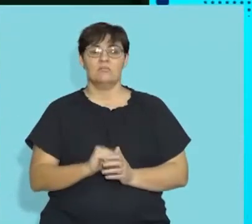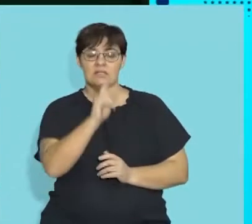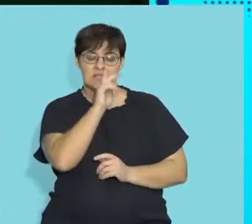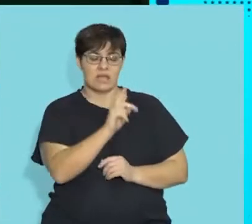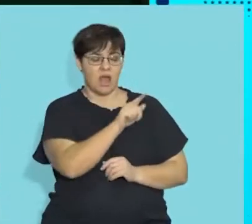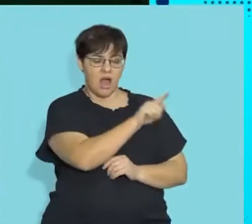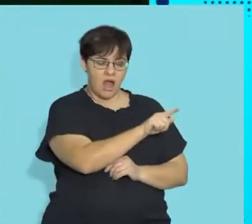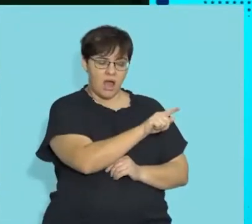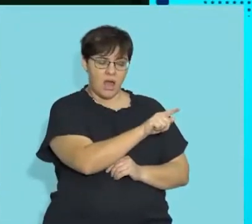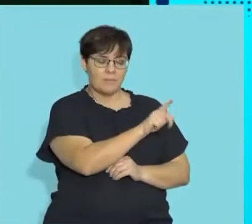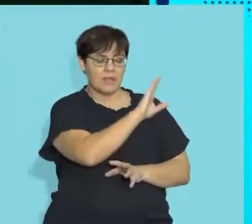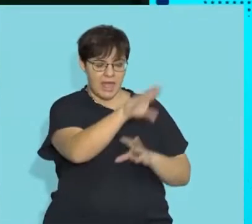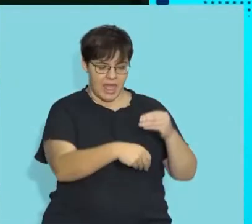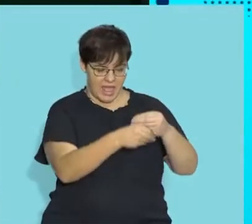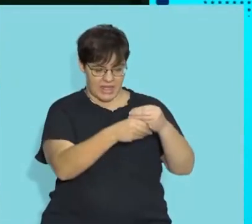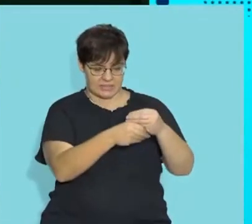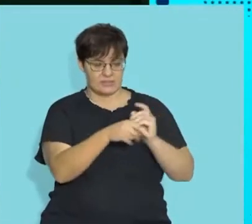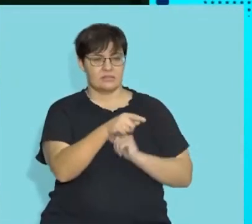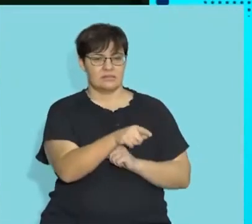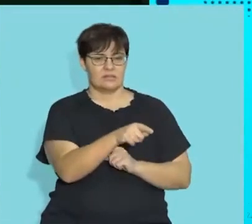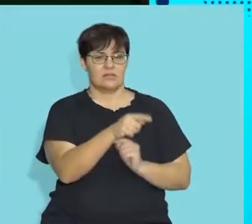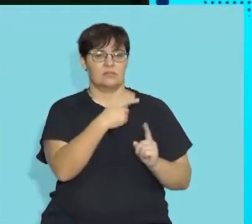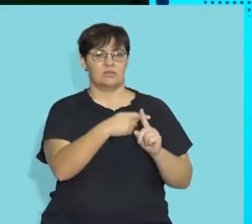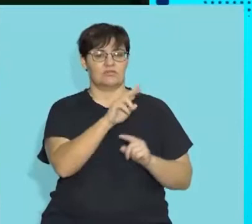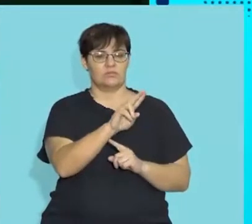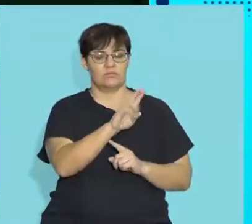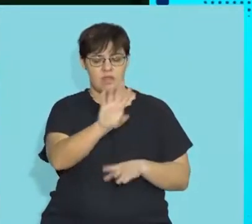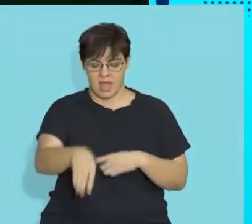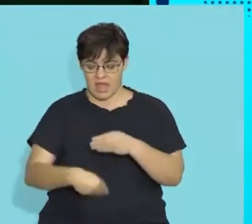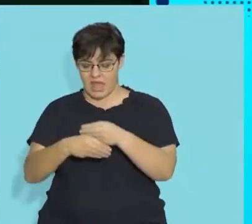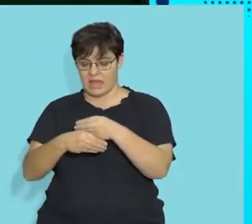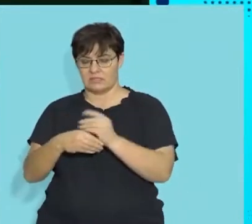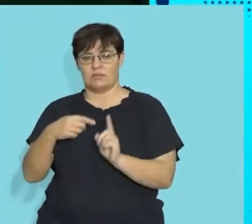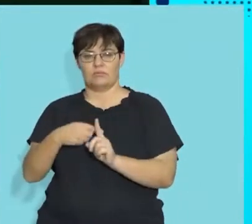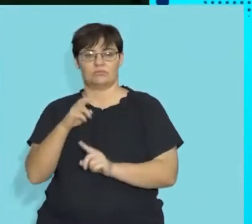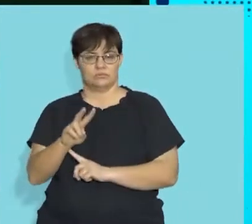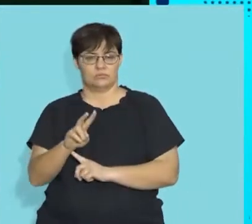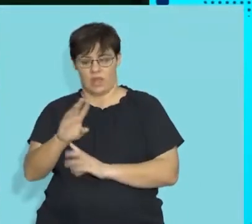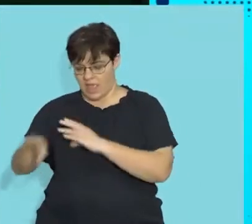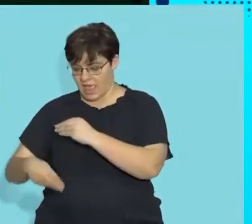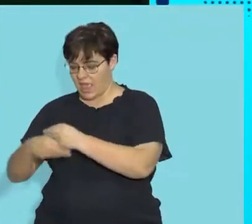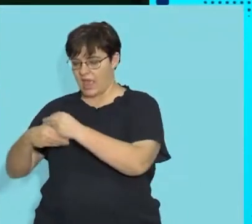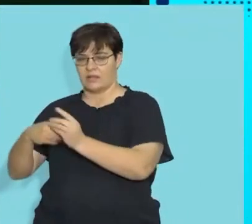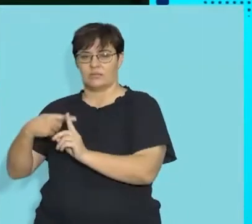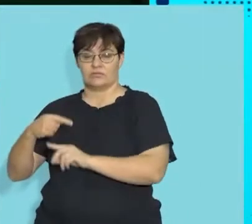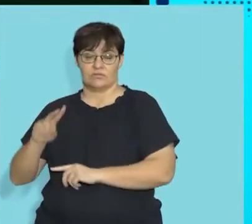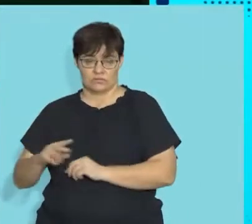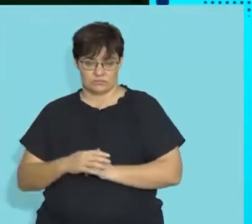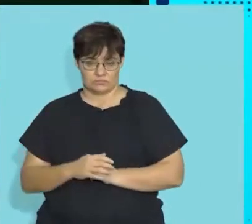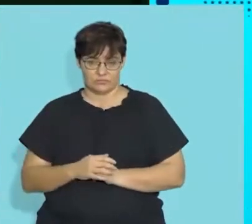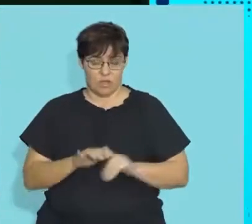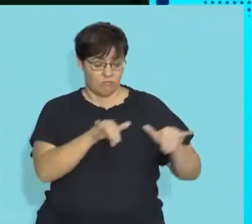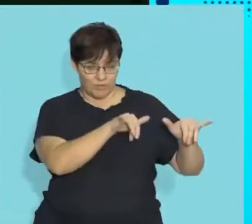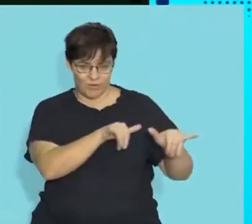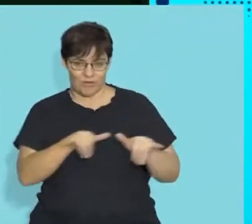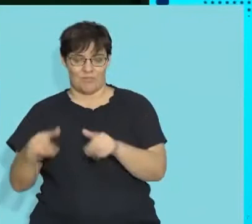can see that each time the difference has been positive 2, as each term has increased by positive 2. So if there